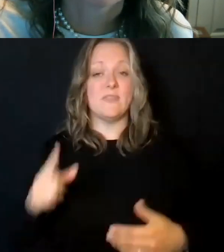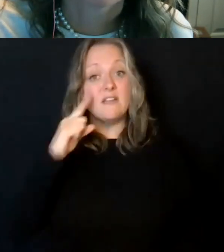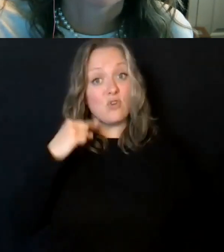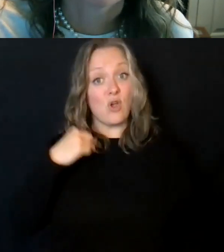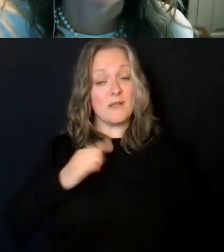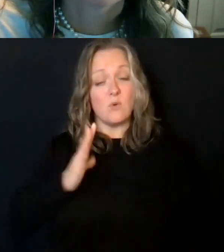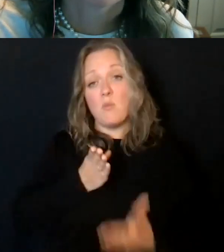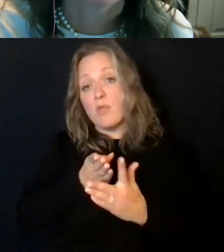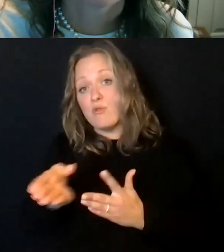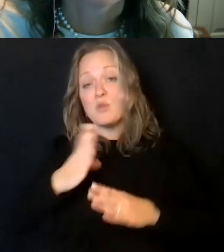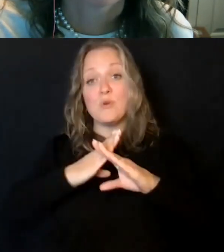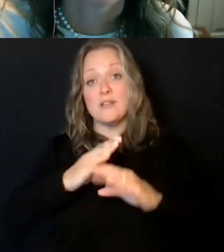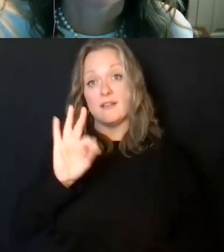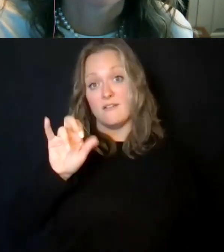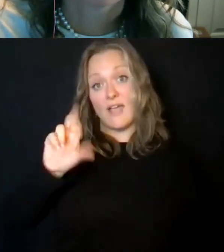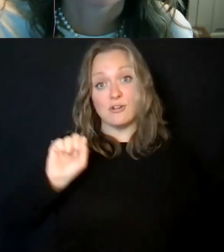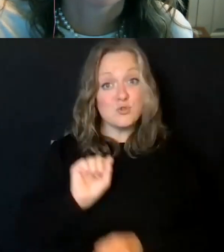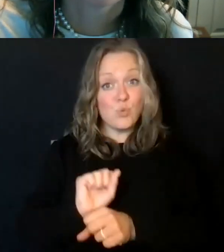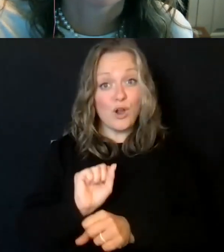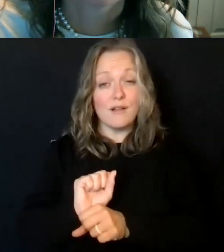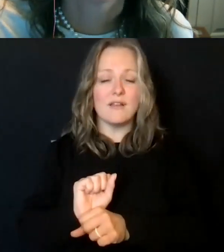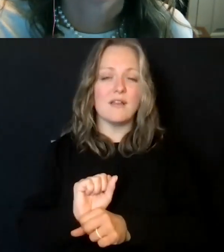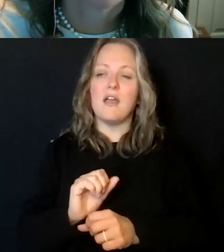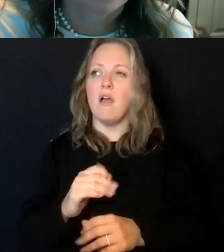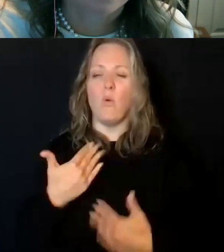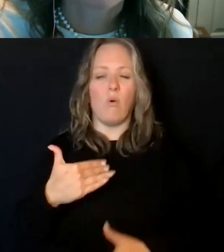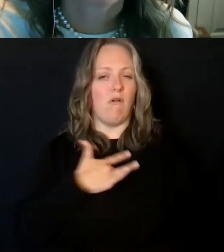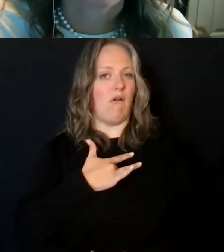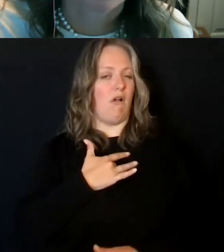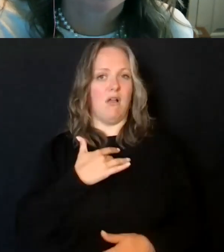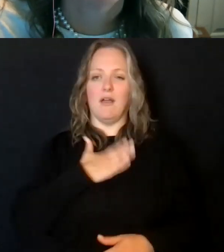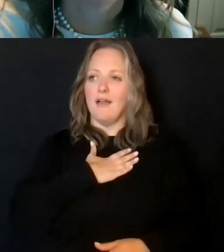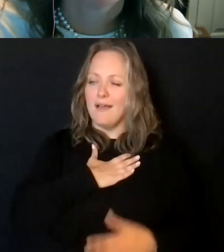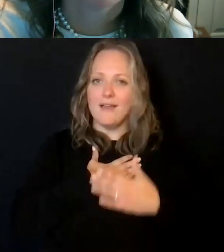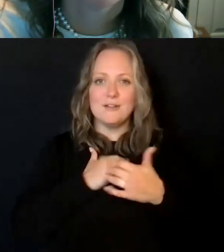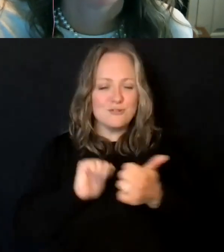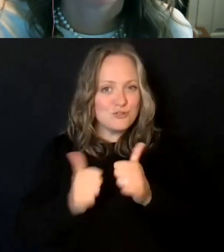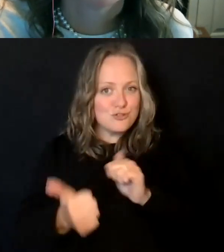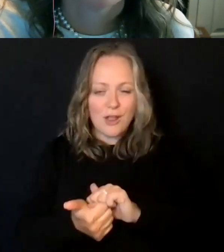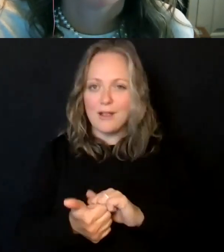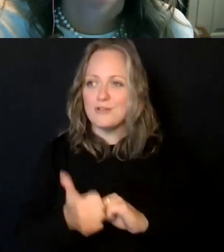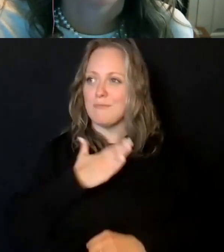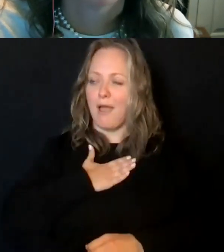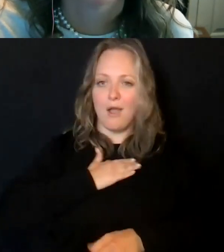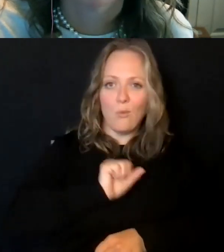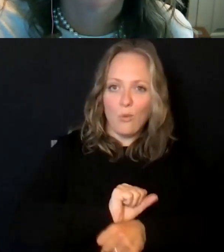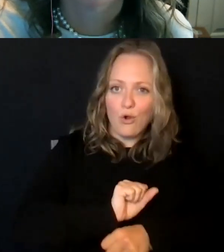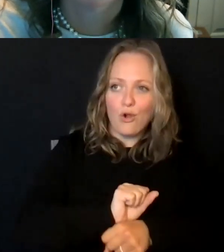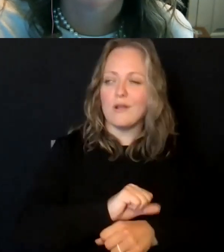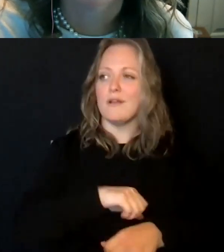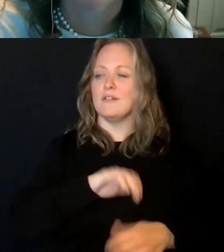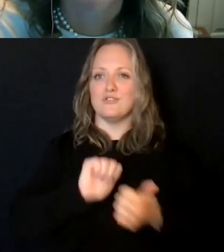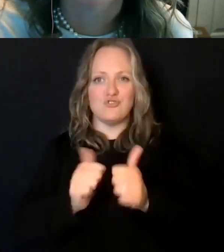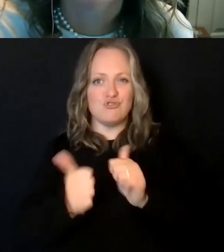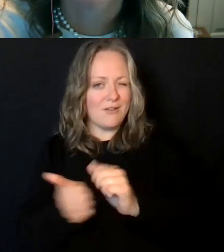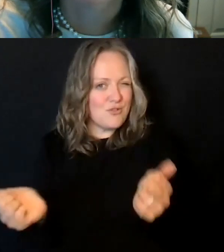protective factors work, it was so transformational, not only in the way that I did the work I